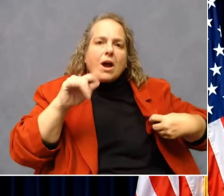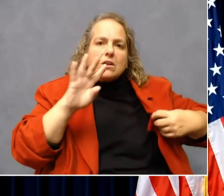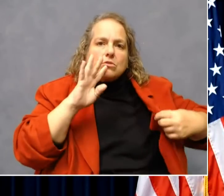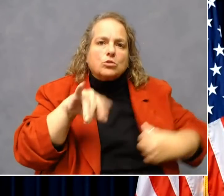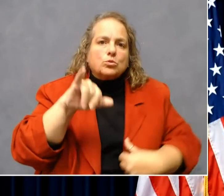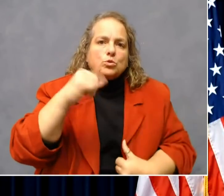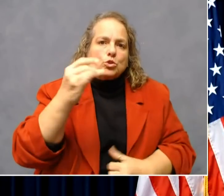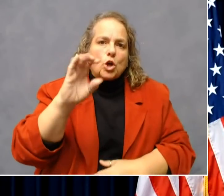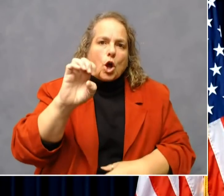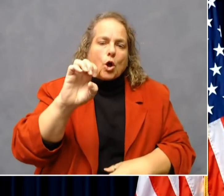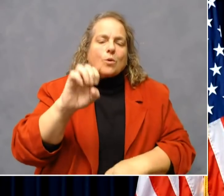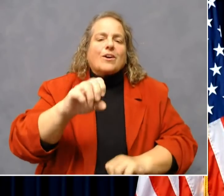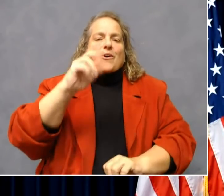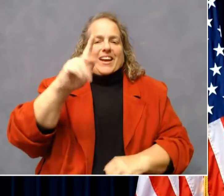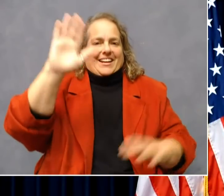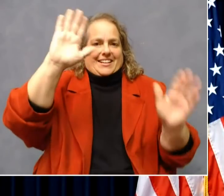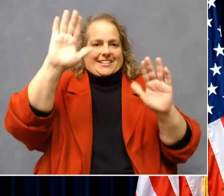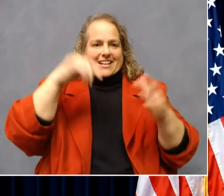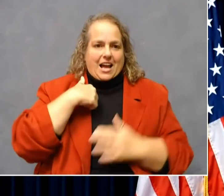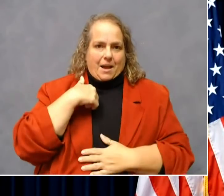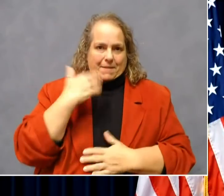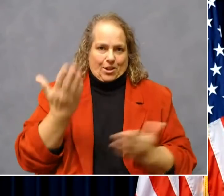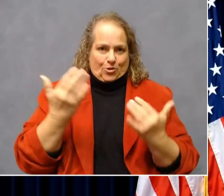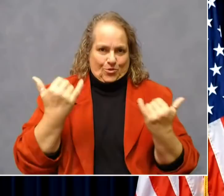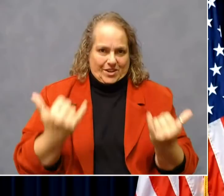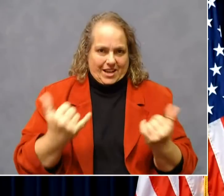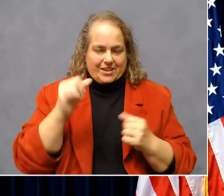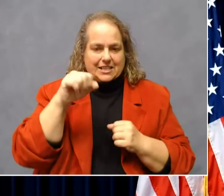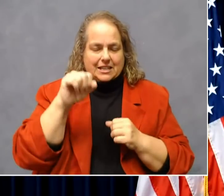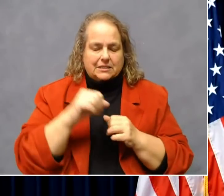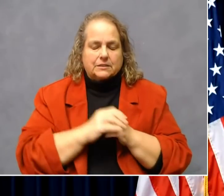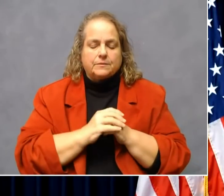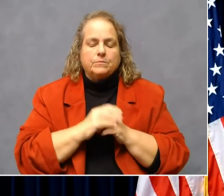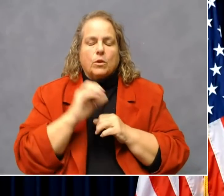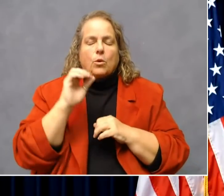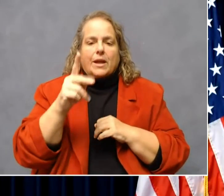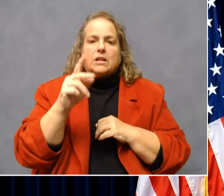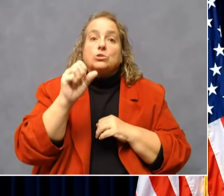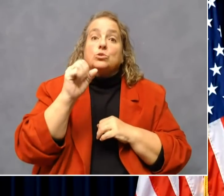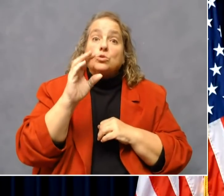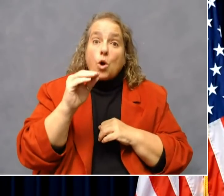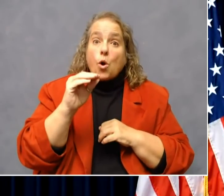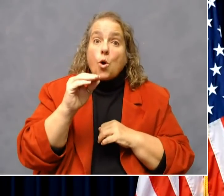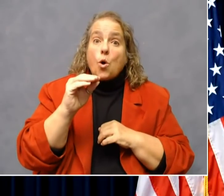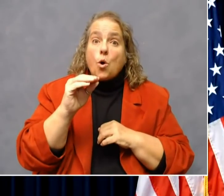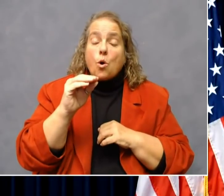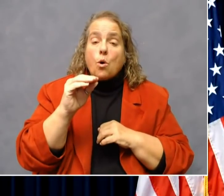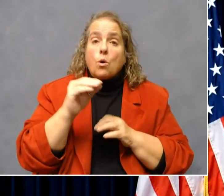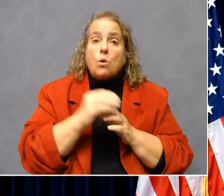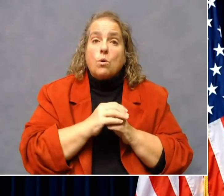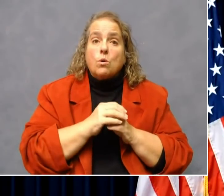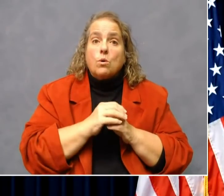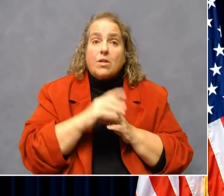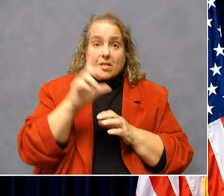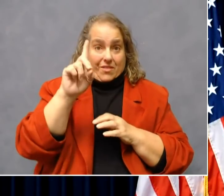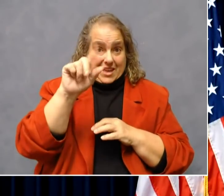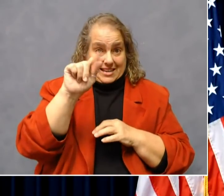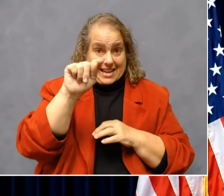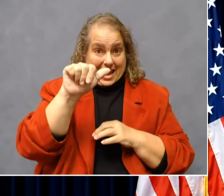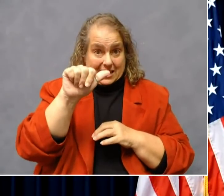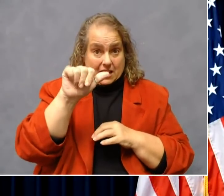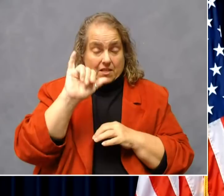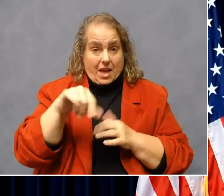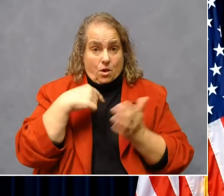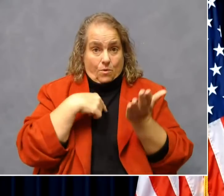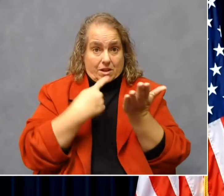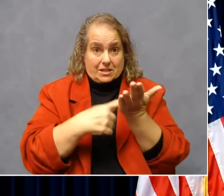I'm here now. So as far as the data that we're talking about, the number of tests that